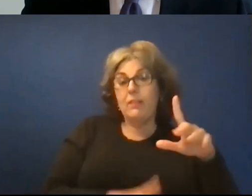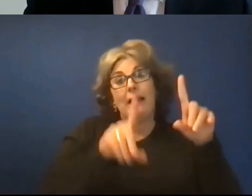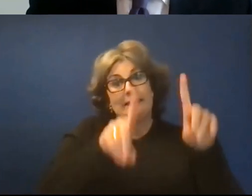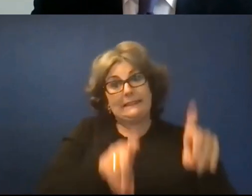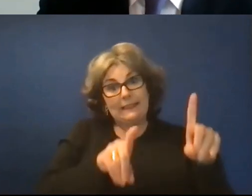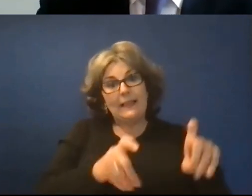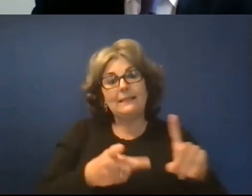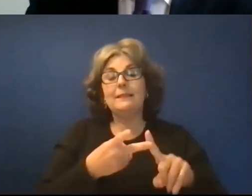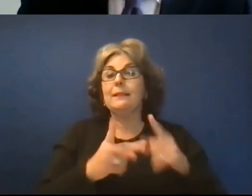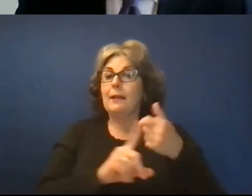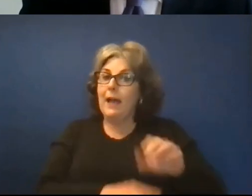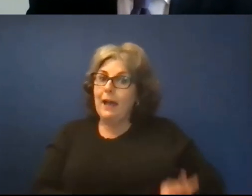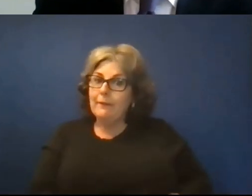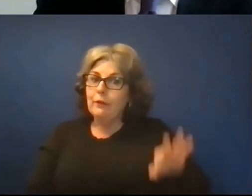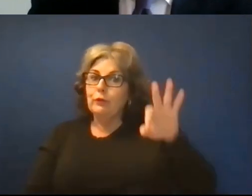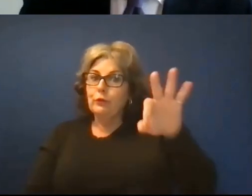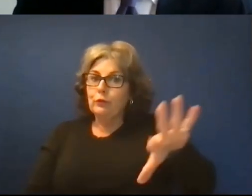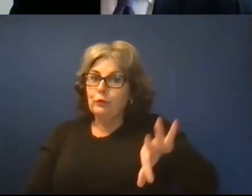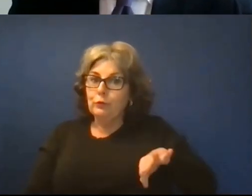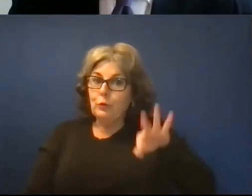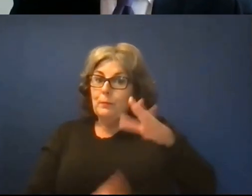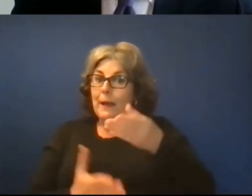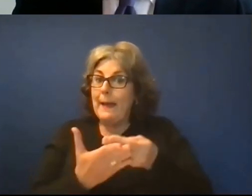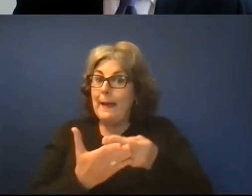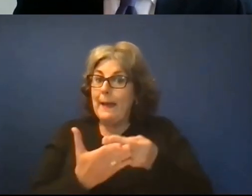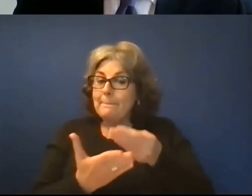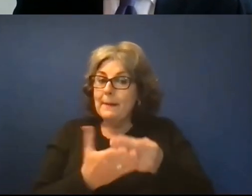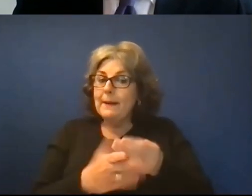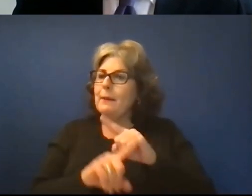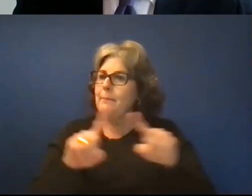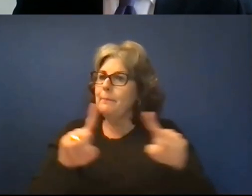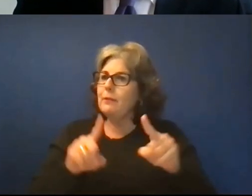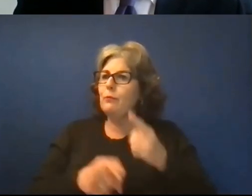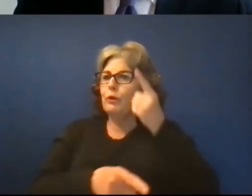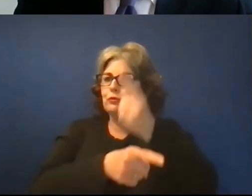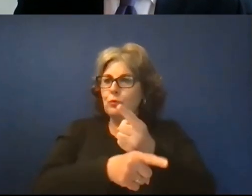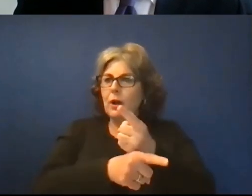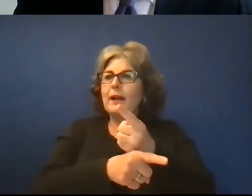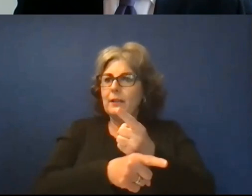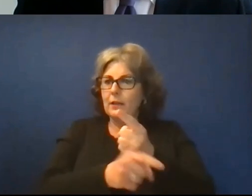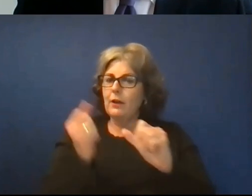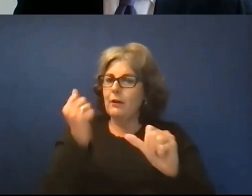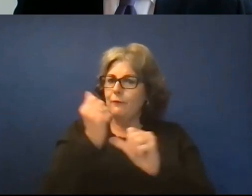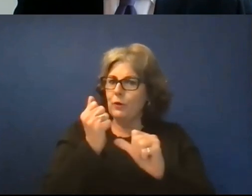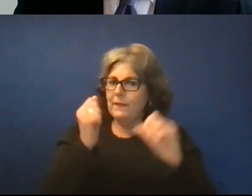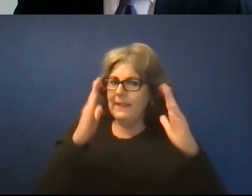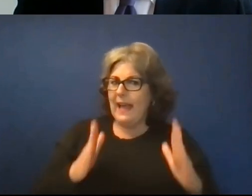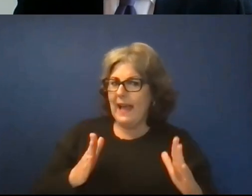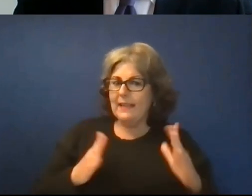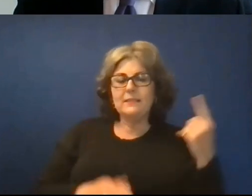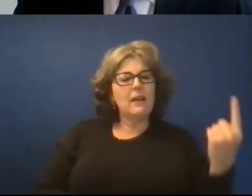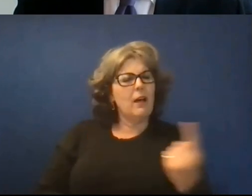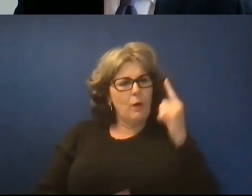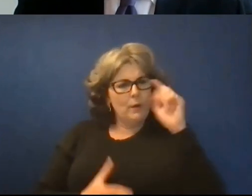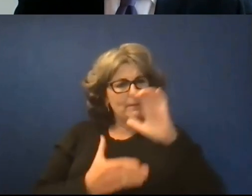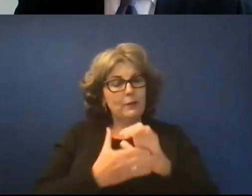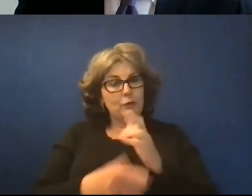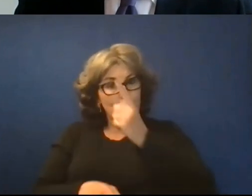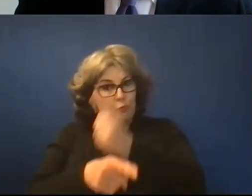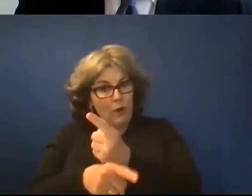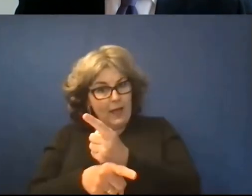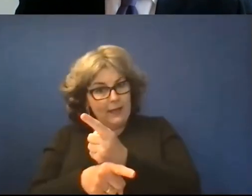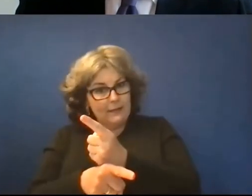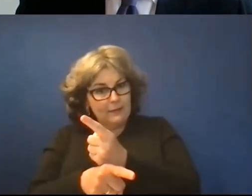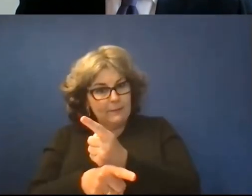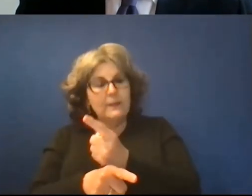lot of out-of-pocket stuff, but again, I believe in doing what's right for my aides. I always believe if you do right by